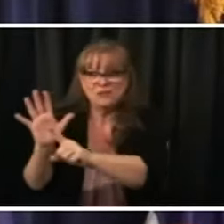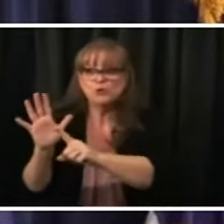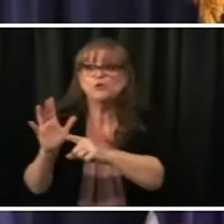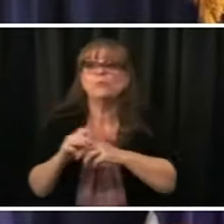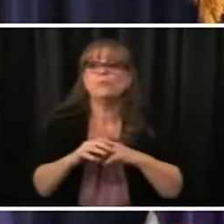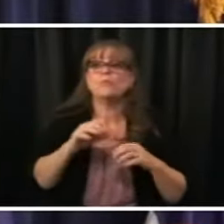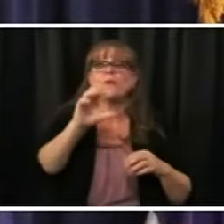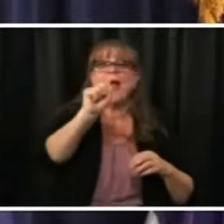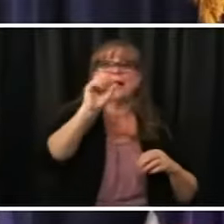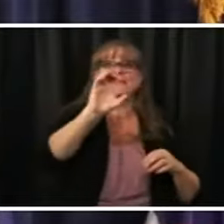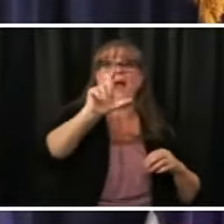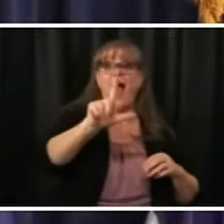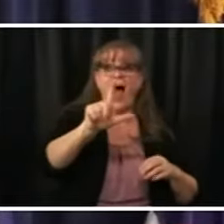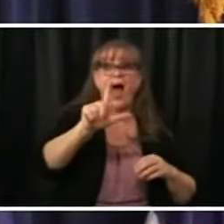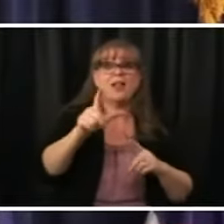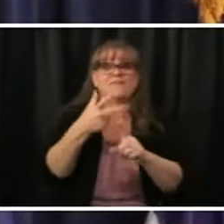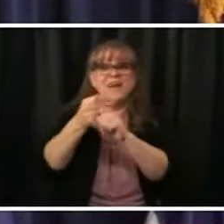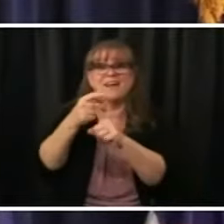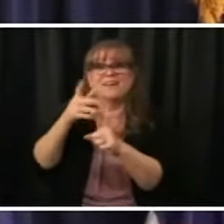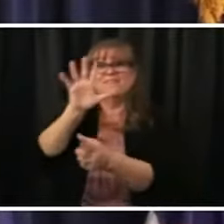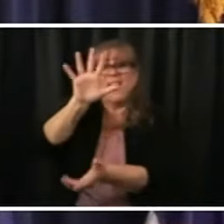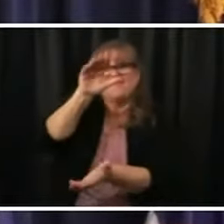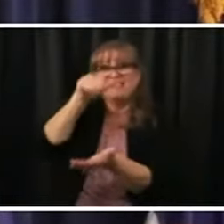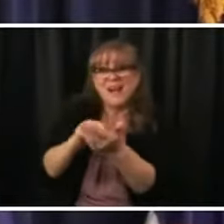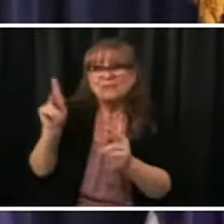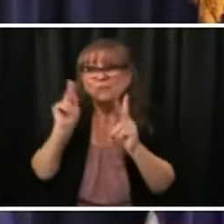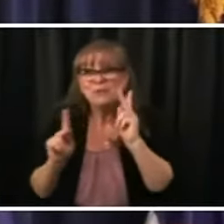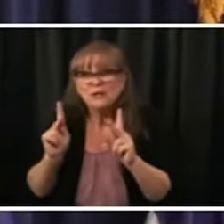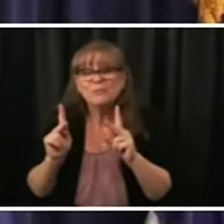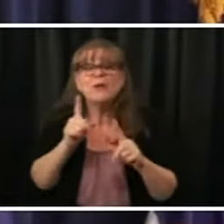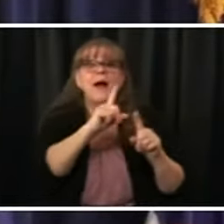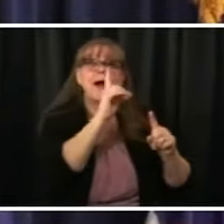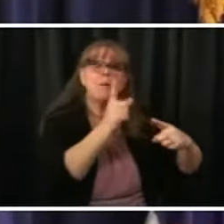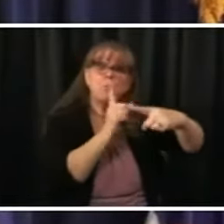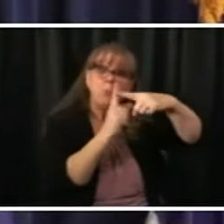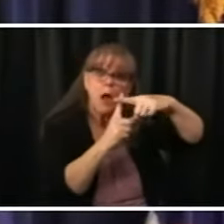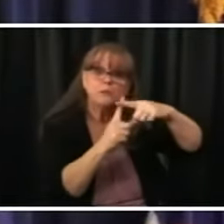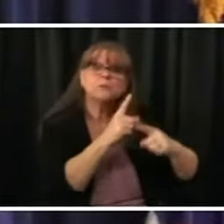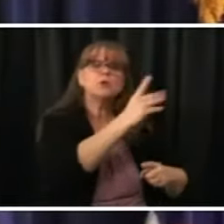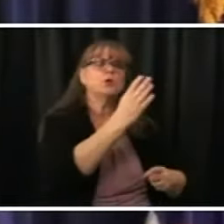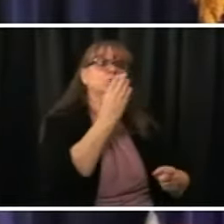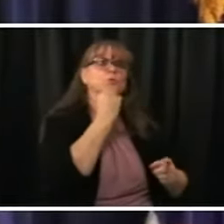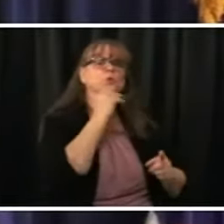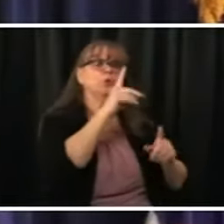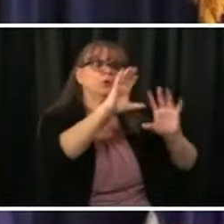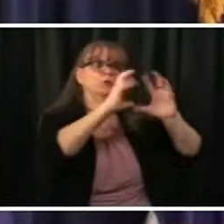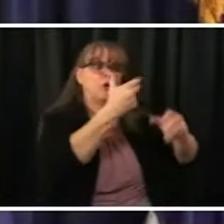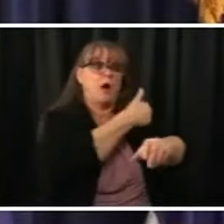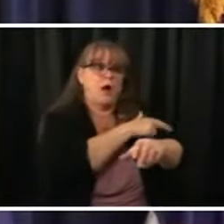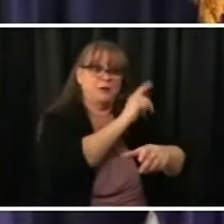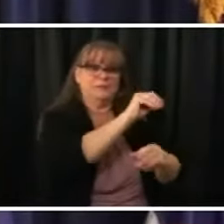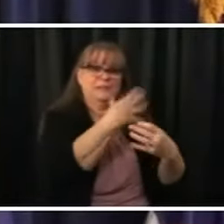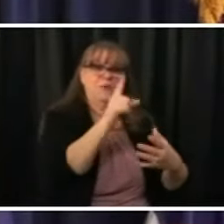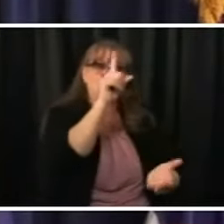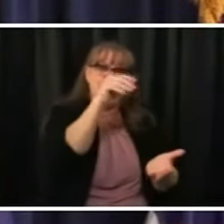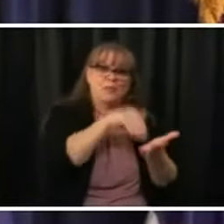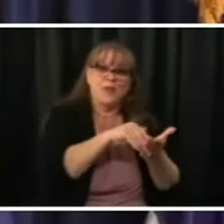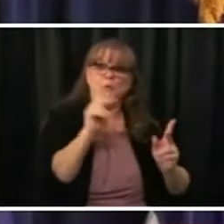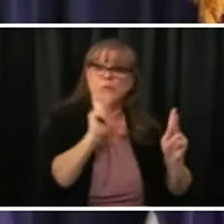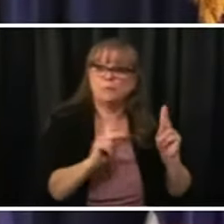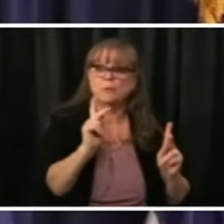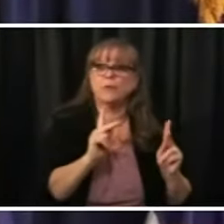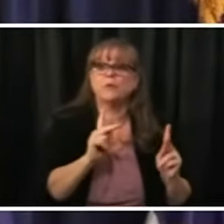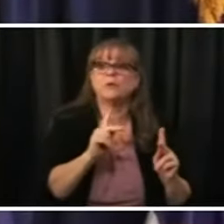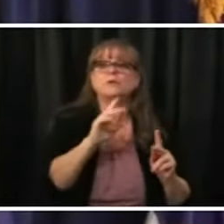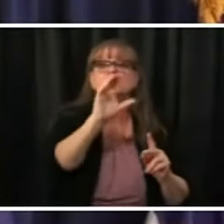at the stock show. National Jewish, 1,000. It shows our capacity. UC Health at Coors Field did 10,000. If we had the vaccine,